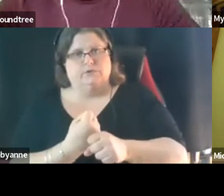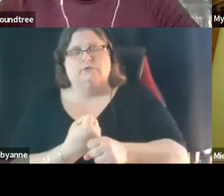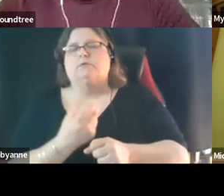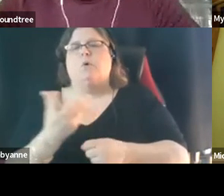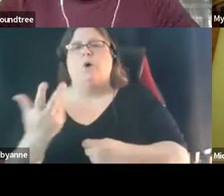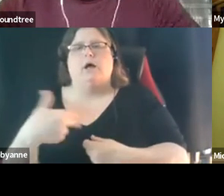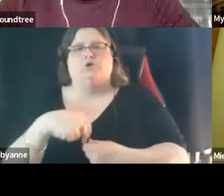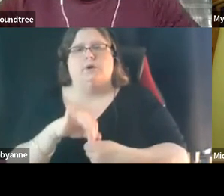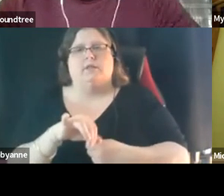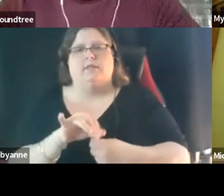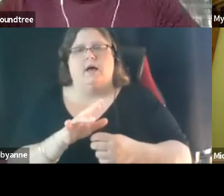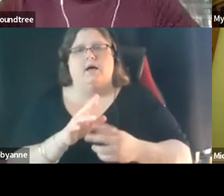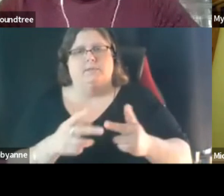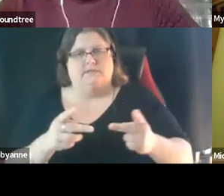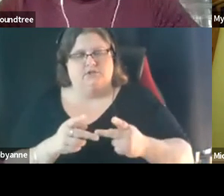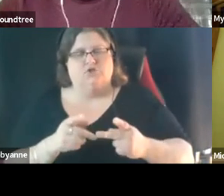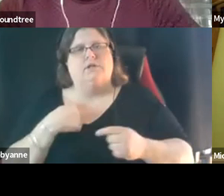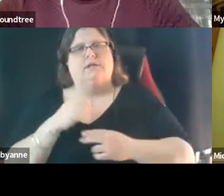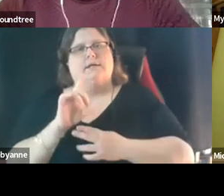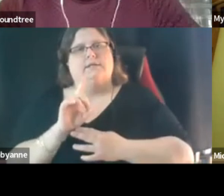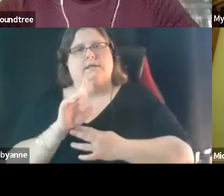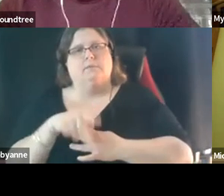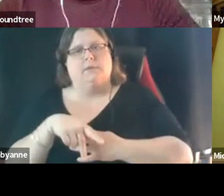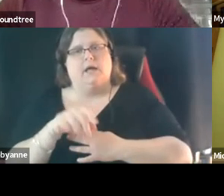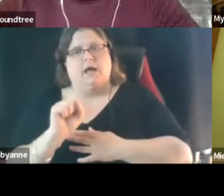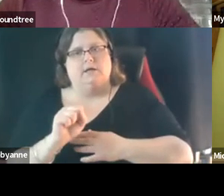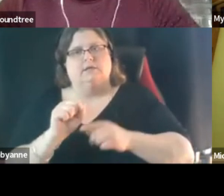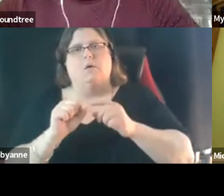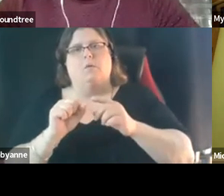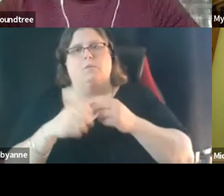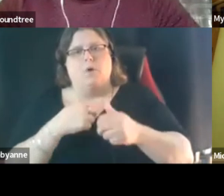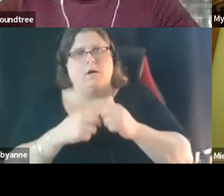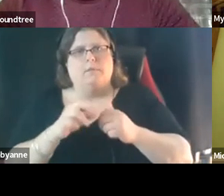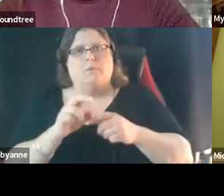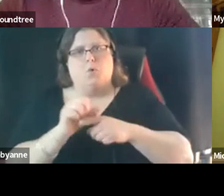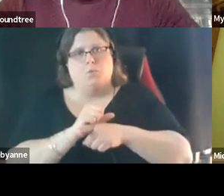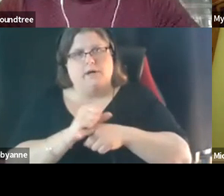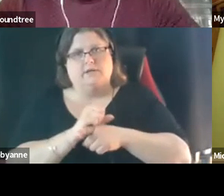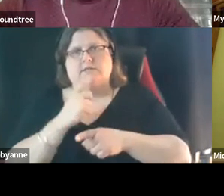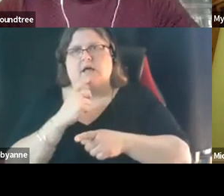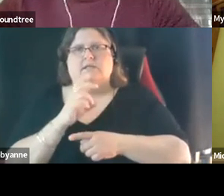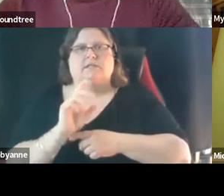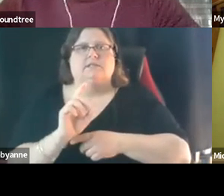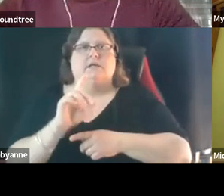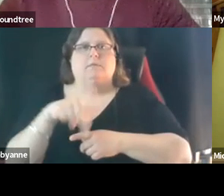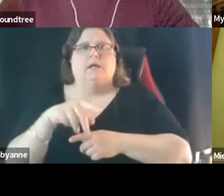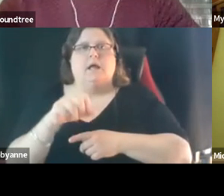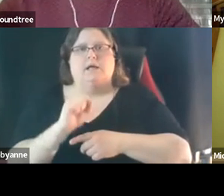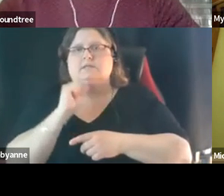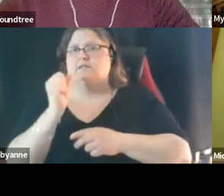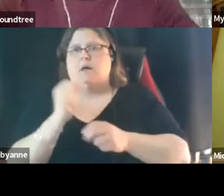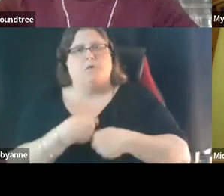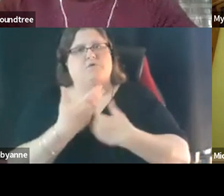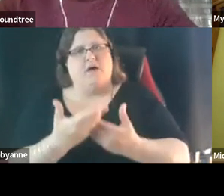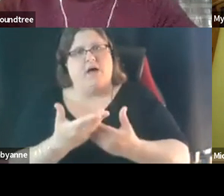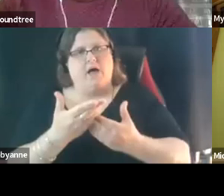moved into that position, the BPS problem or practice read, BPS does not consistently provide authentic learning opportunities for